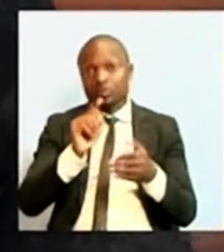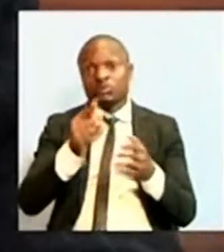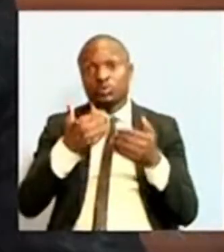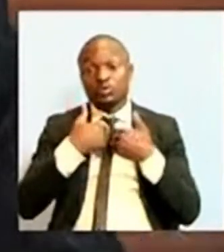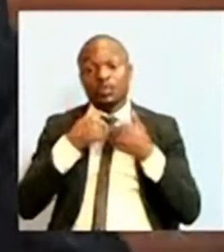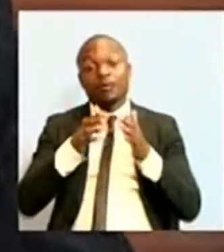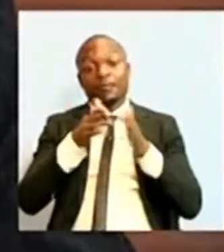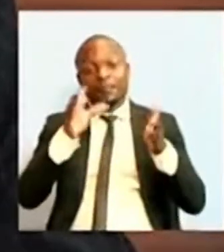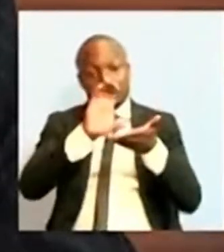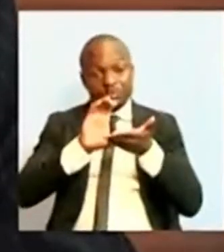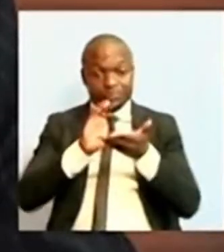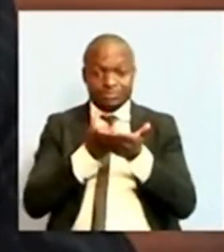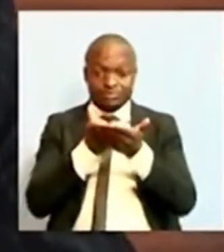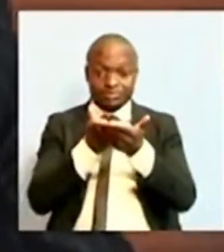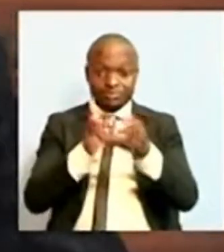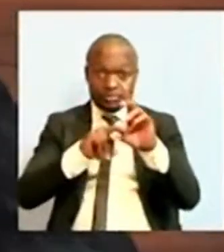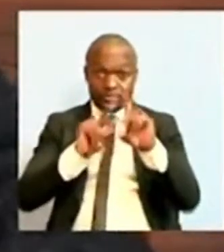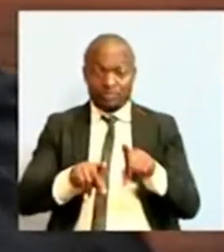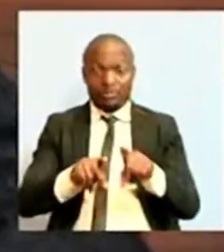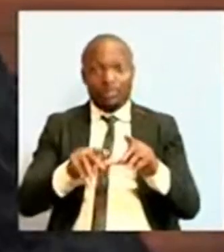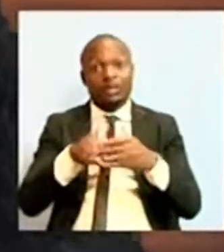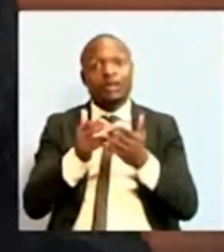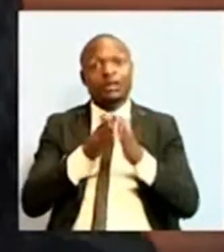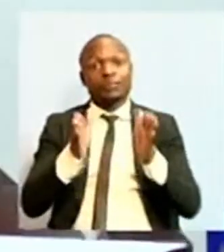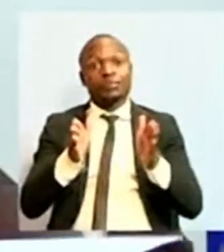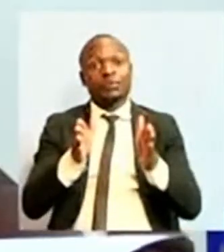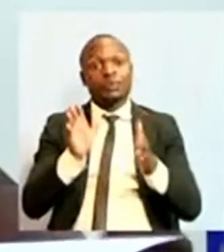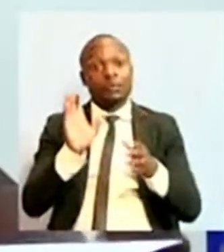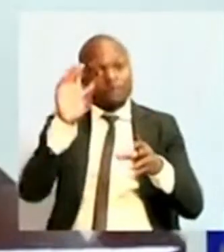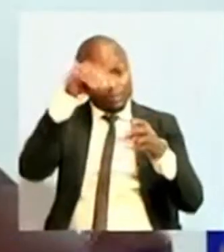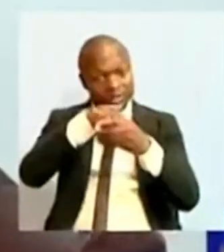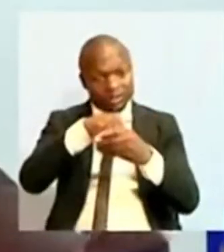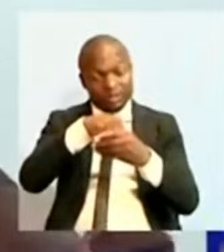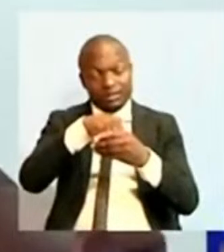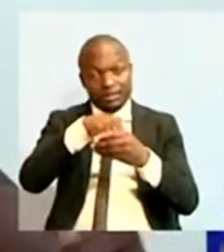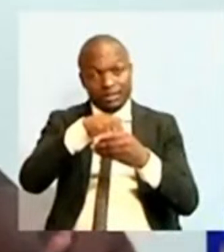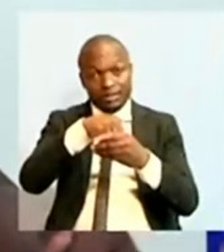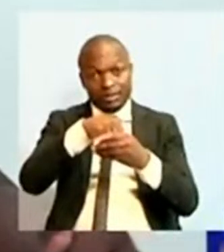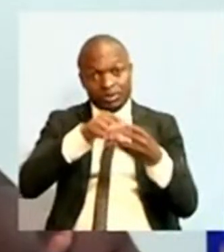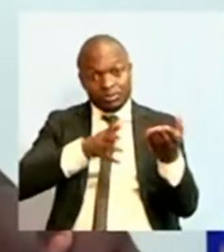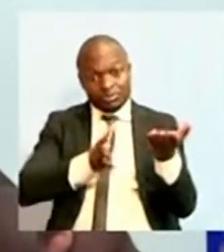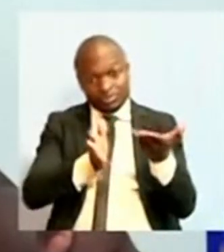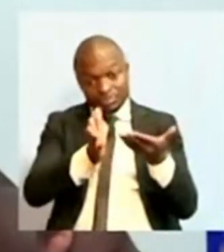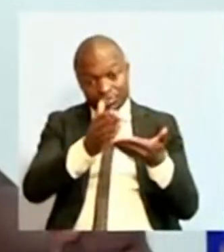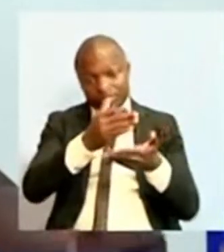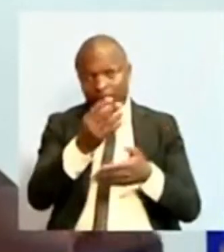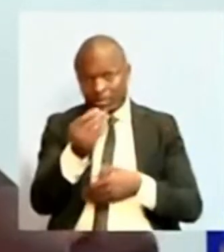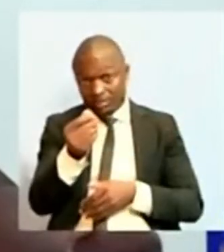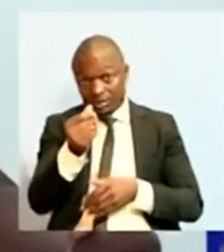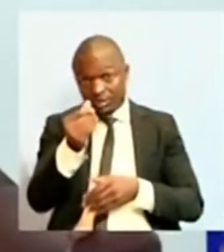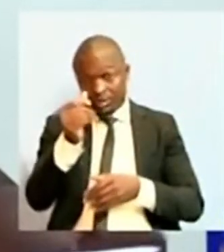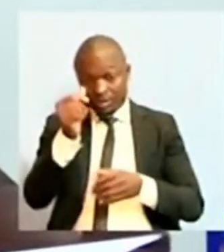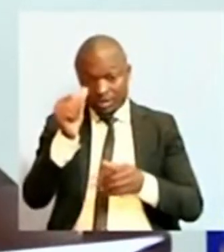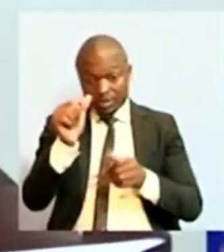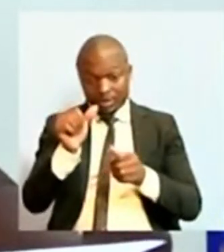I submit, Chair. How much is your internally generated revenue per month?